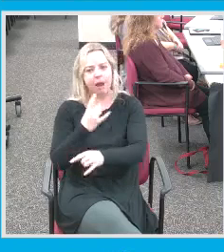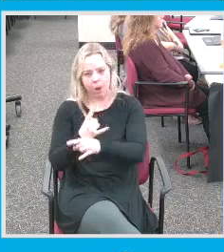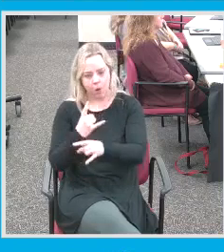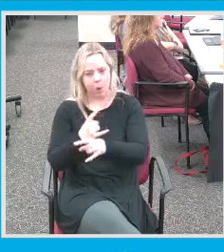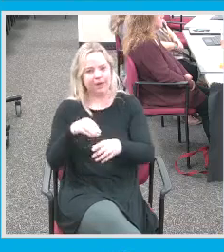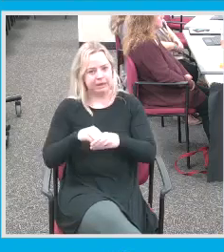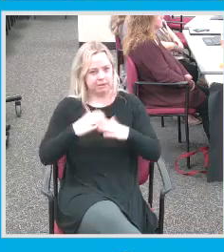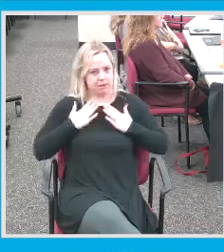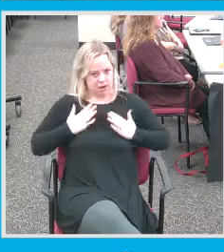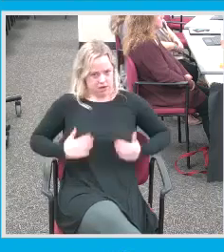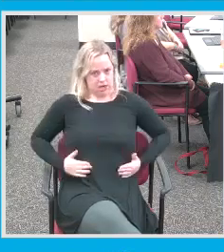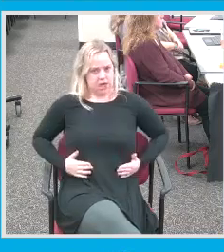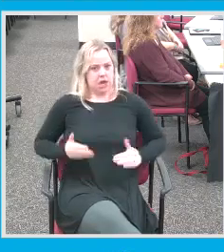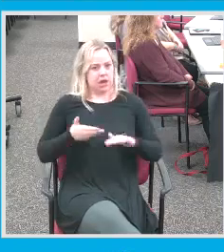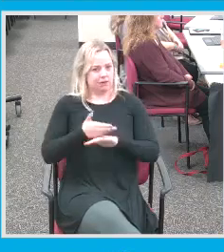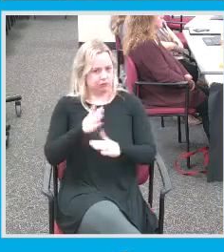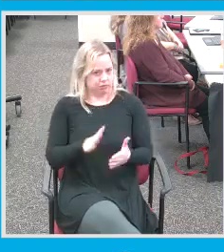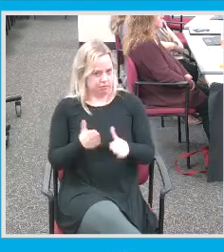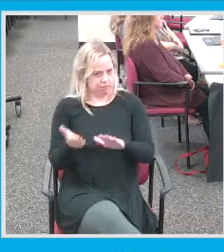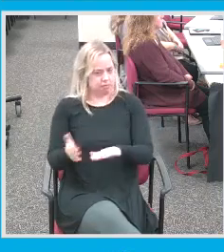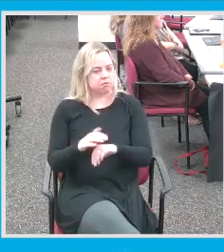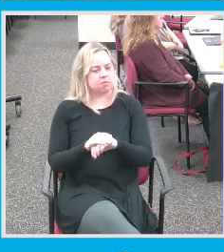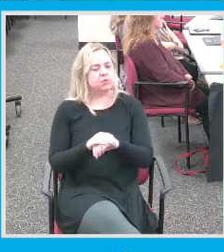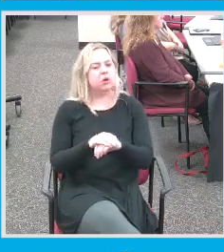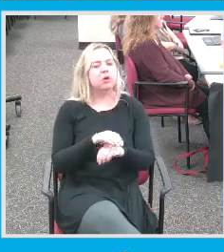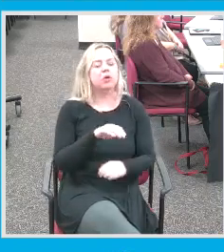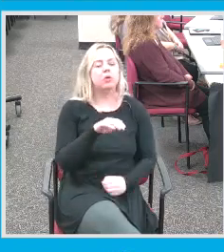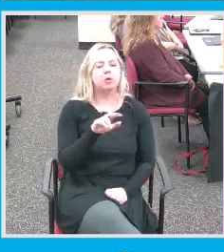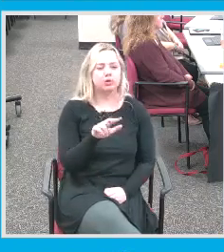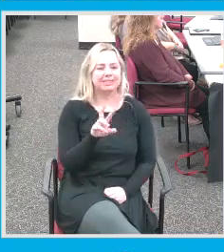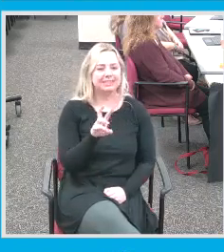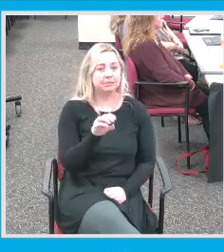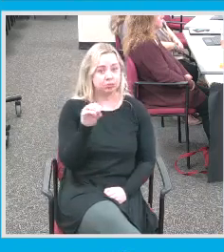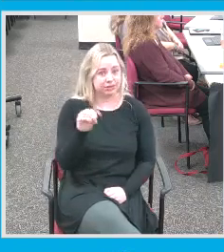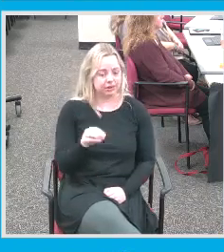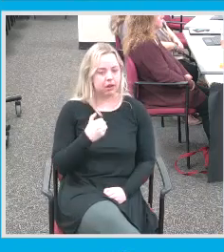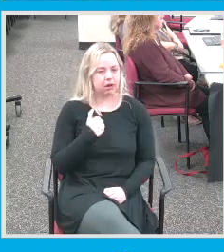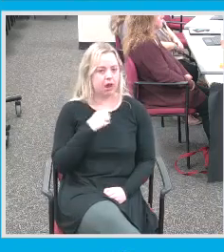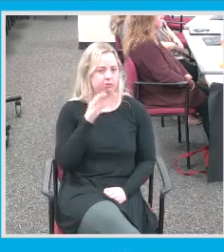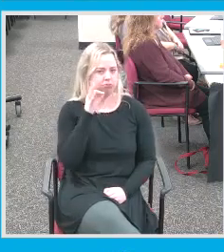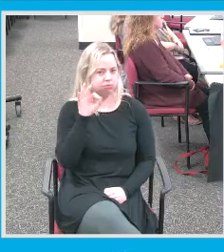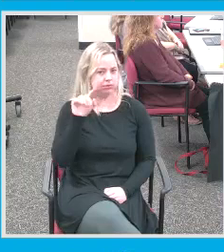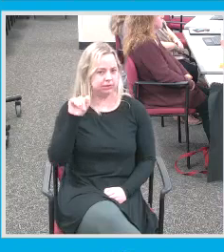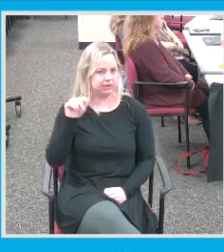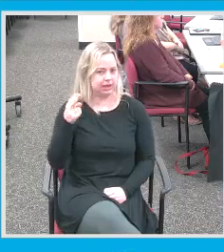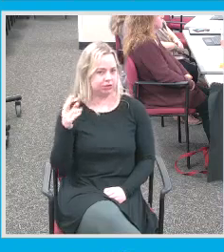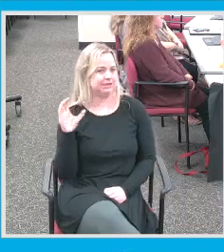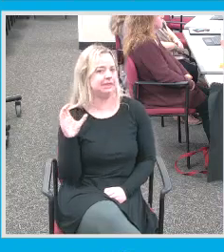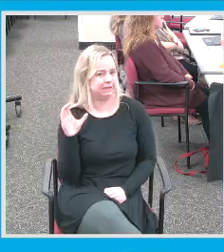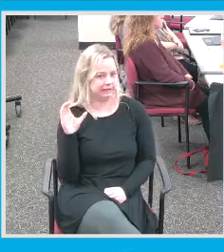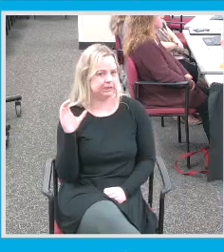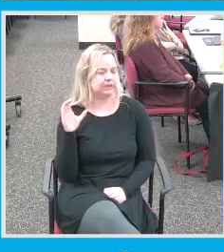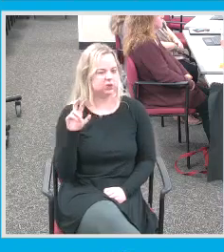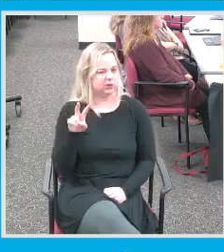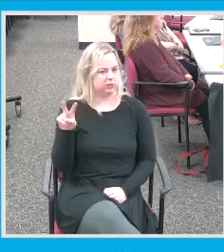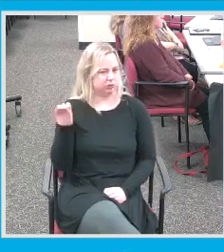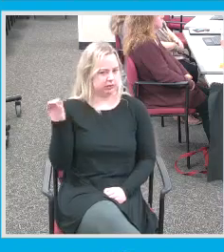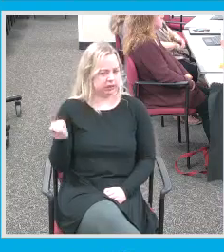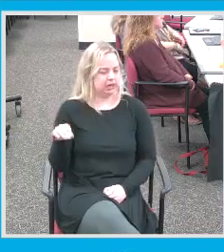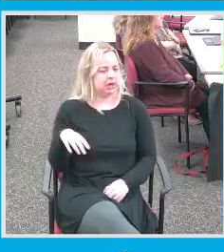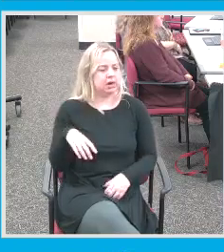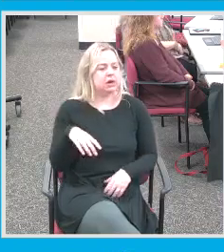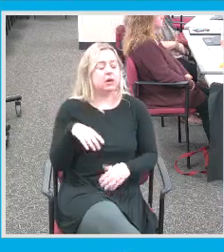at 42%, alcohol 36%, and THC at 22%. When we're looking